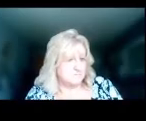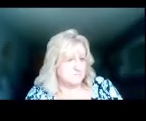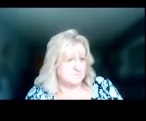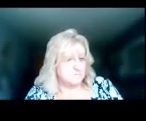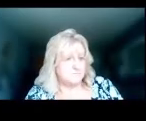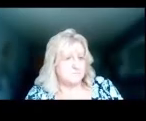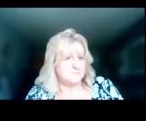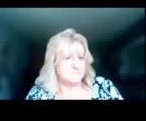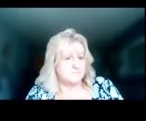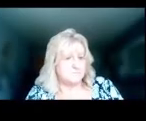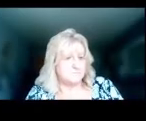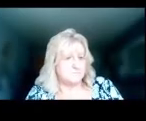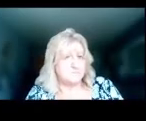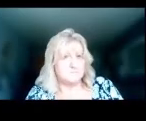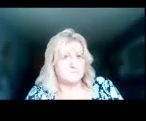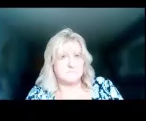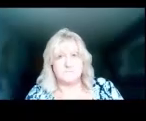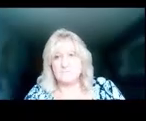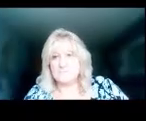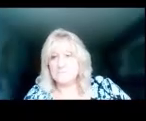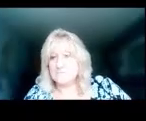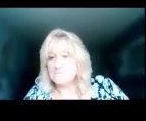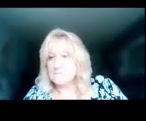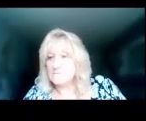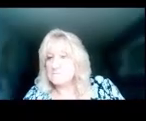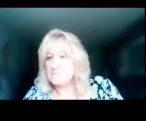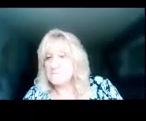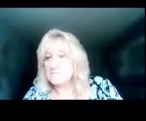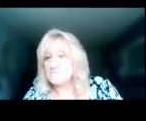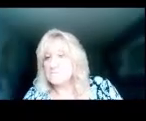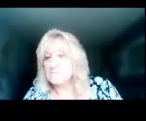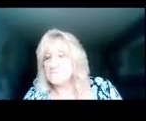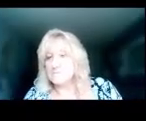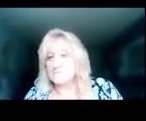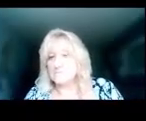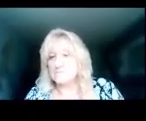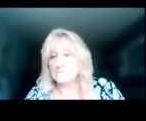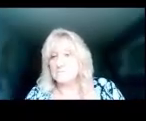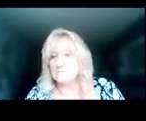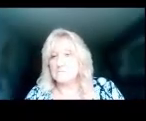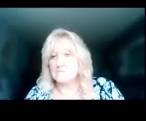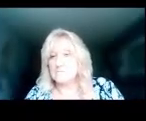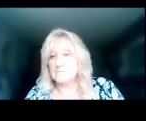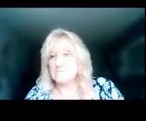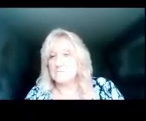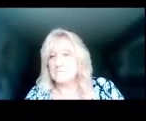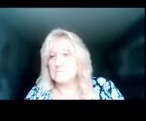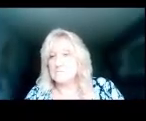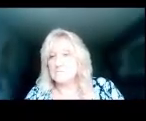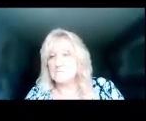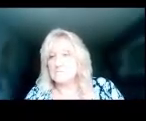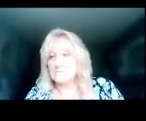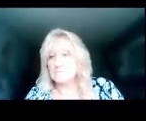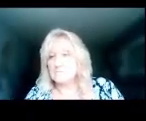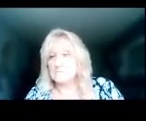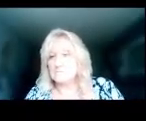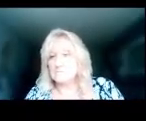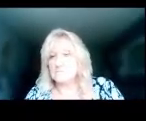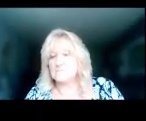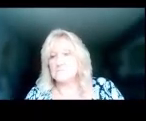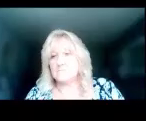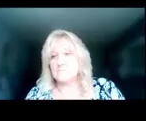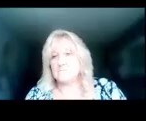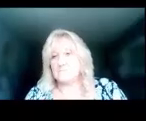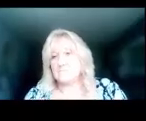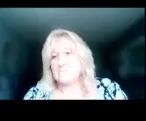Yeah, thank you. There's no more hands raised or questions on the board, and we're really come up to time, Richard. So just say a big thank